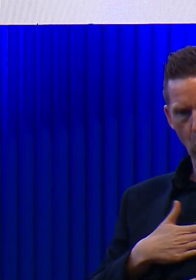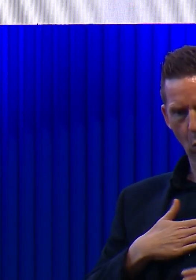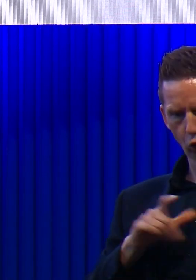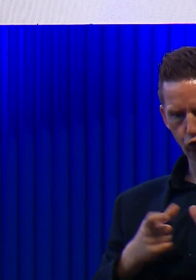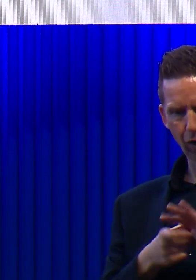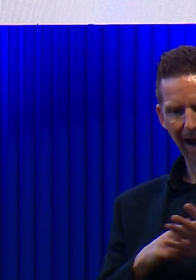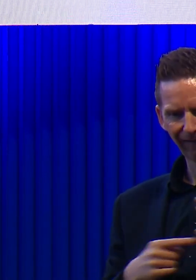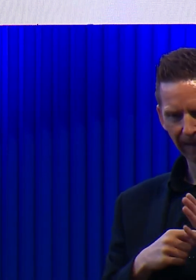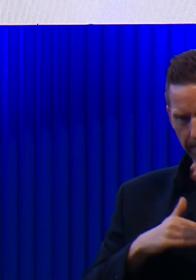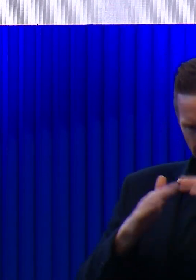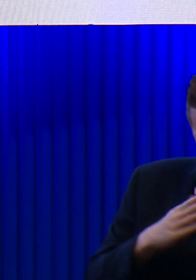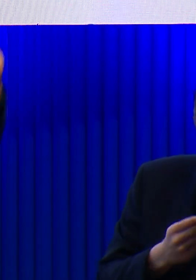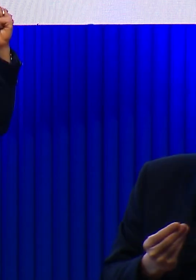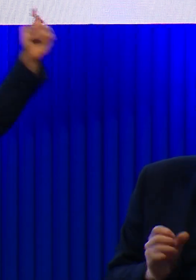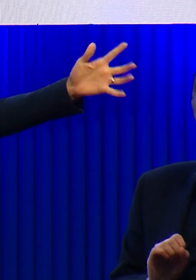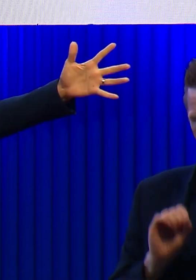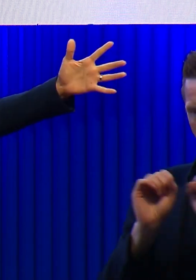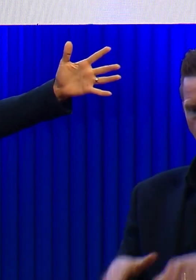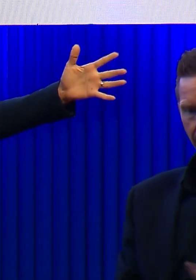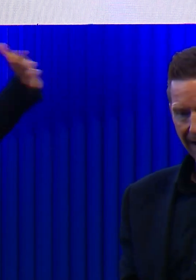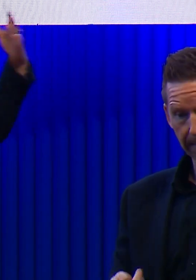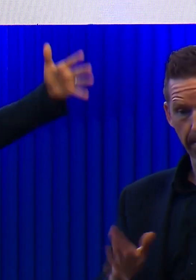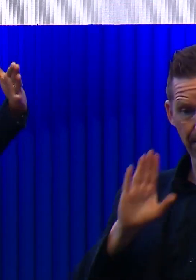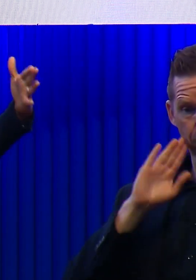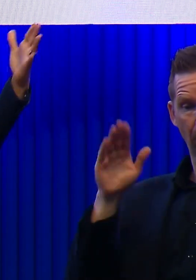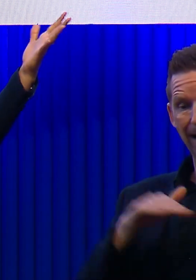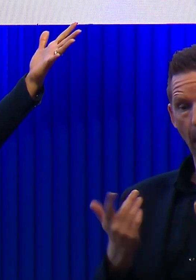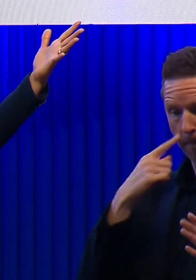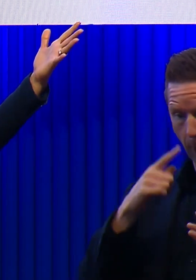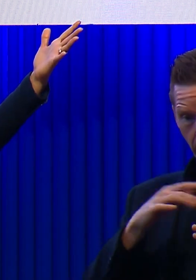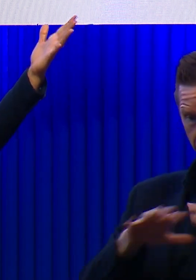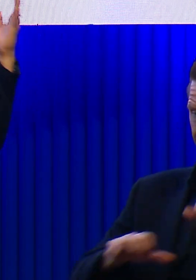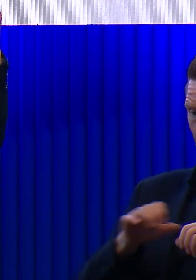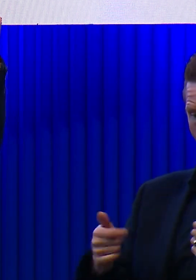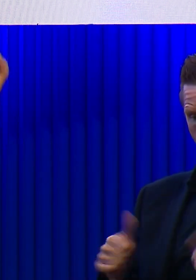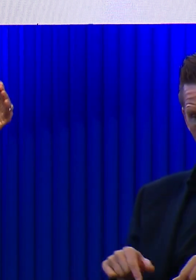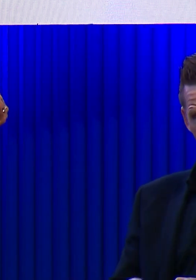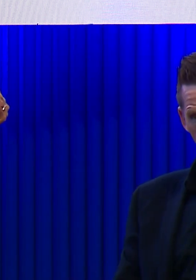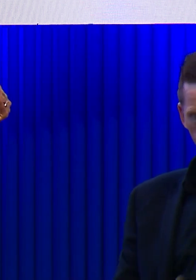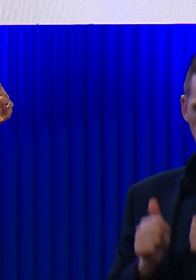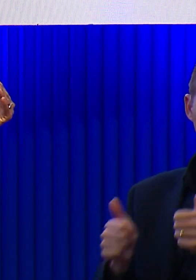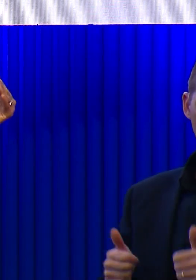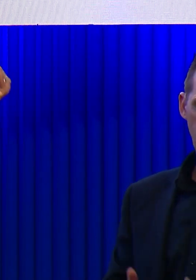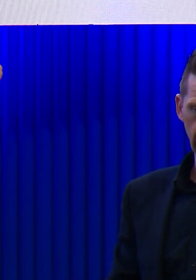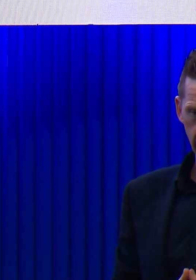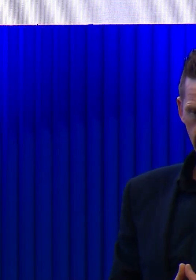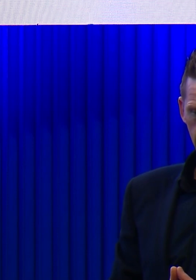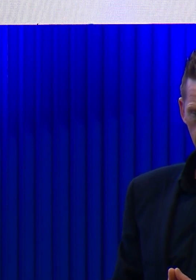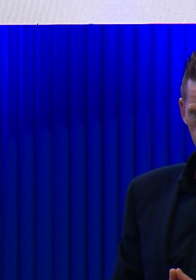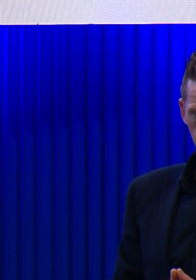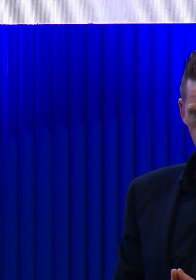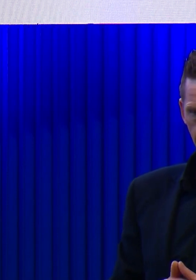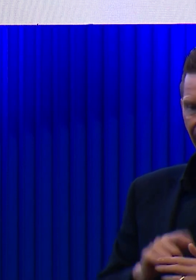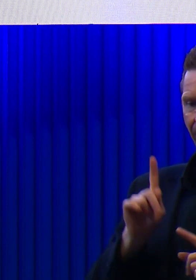Let's talk about the role you are playing. And this is better illustrated with this